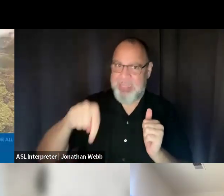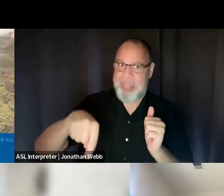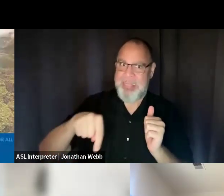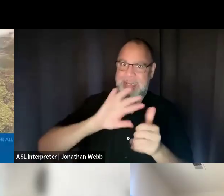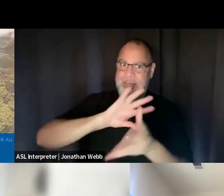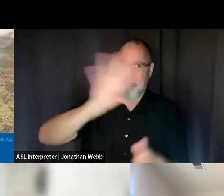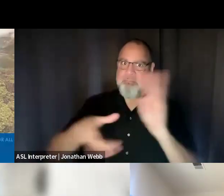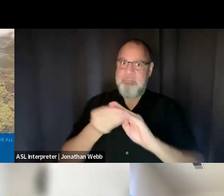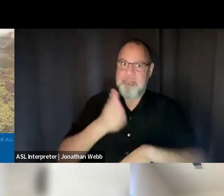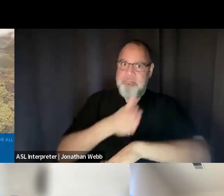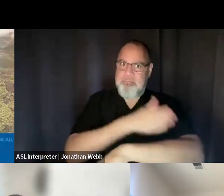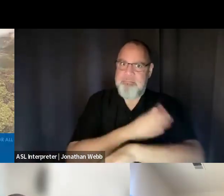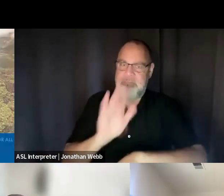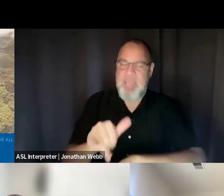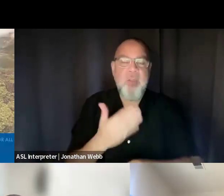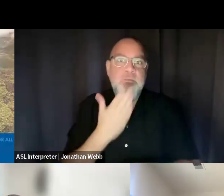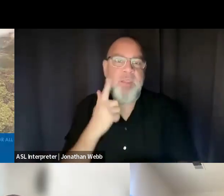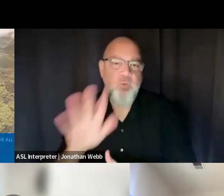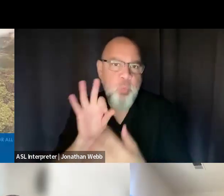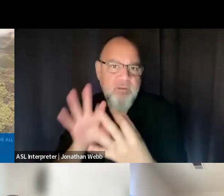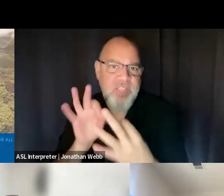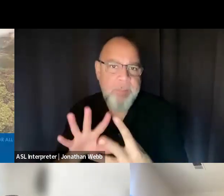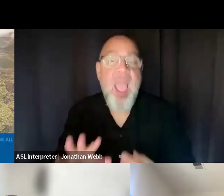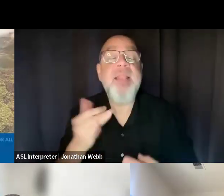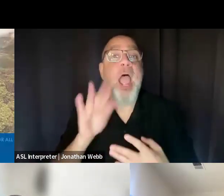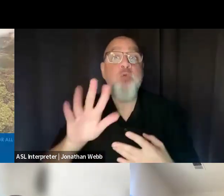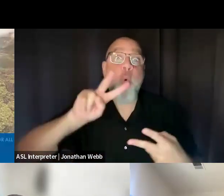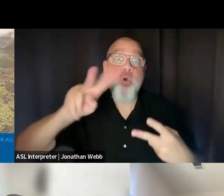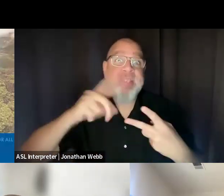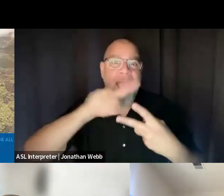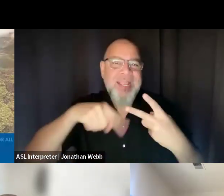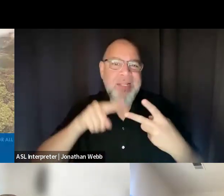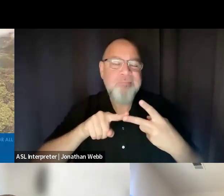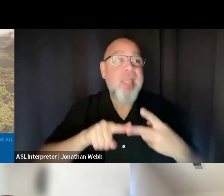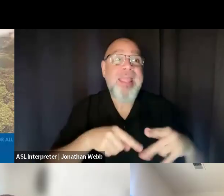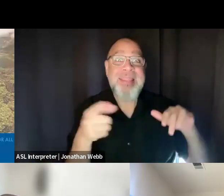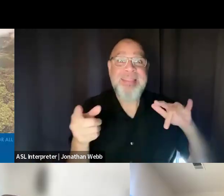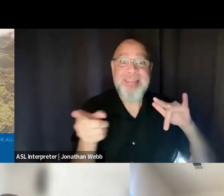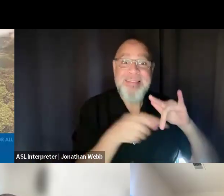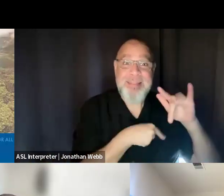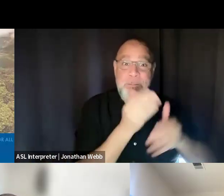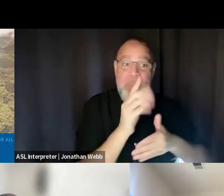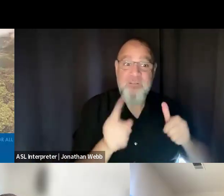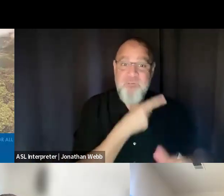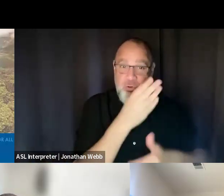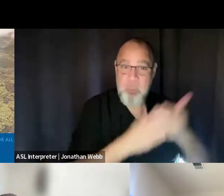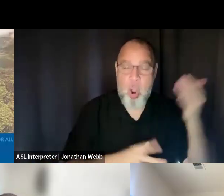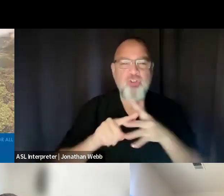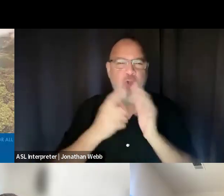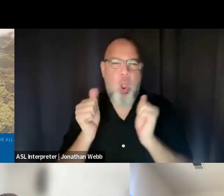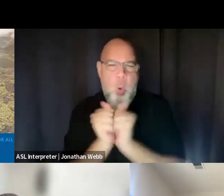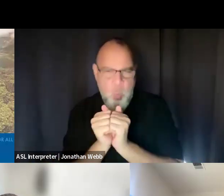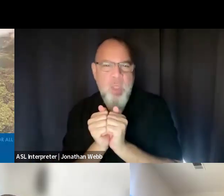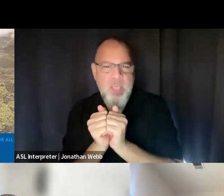feedback. Regarding starting the process with the service provider. So they do actually start the